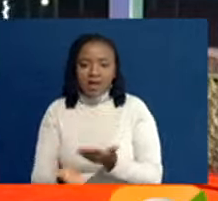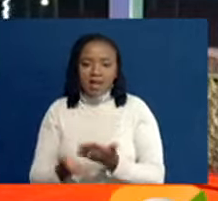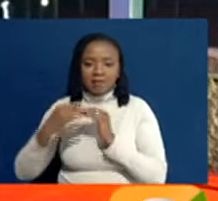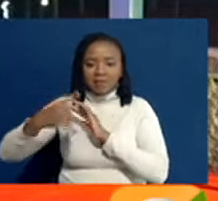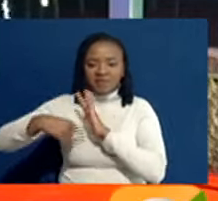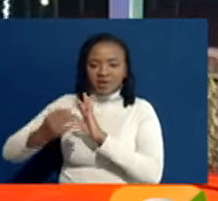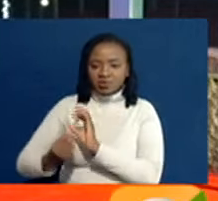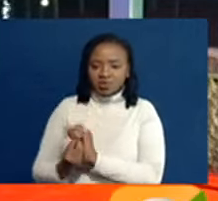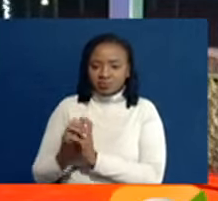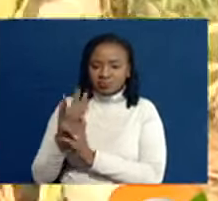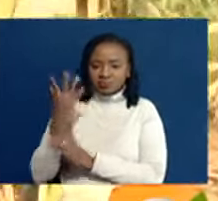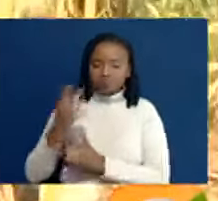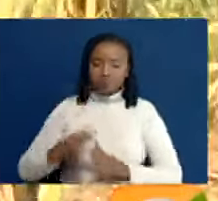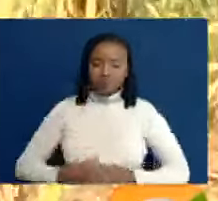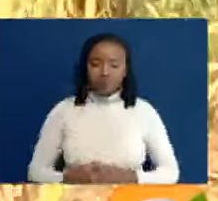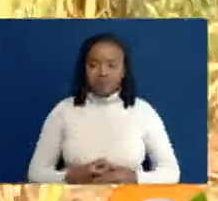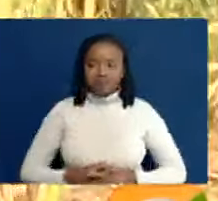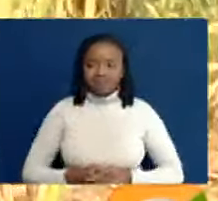region.